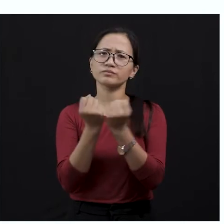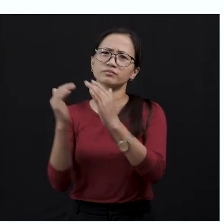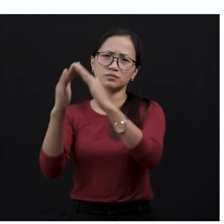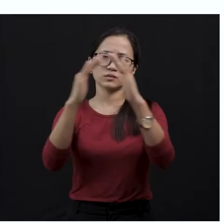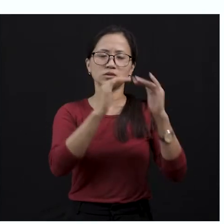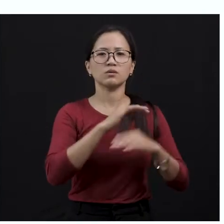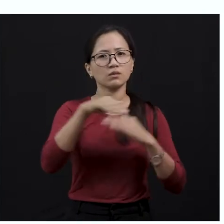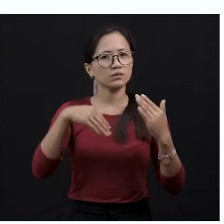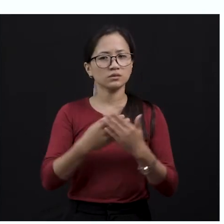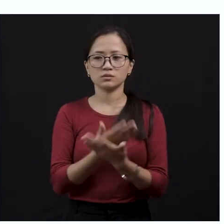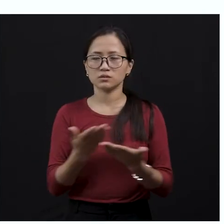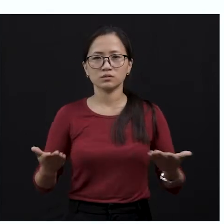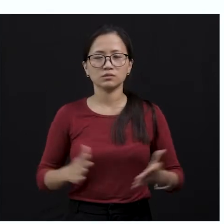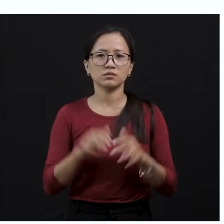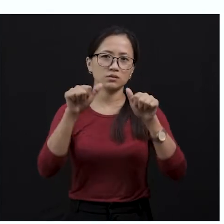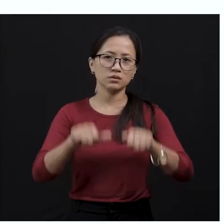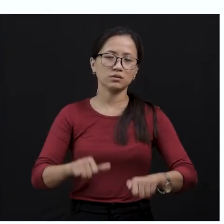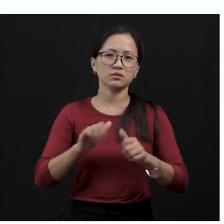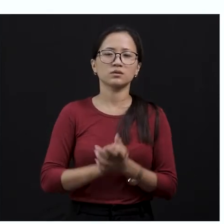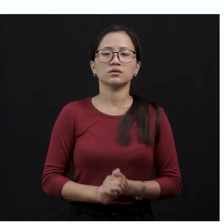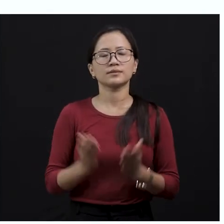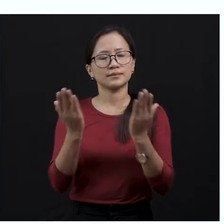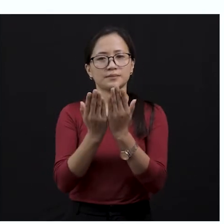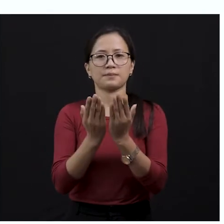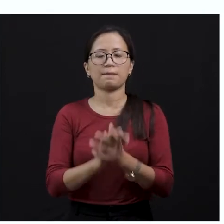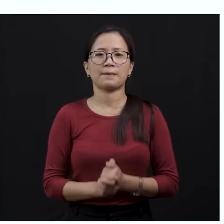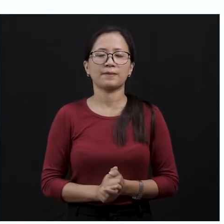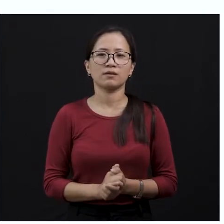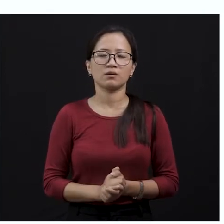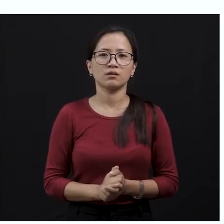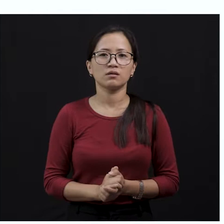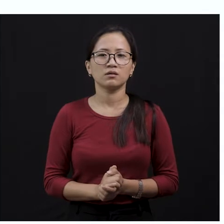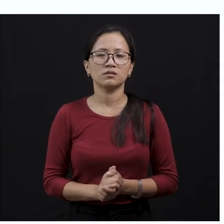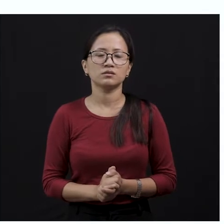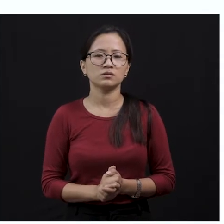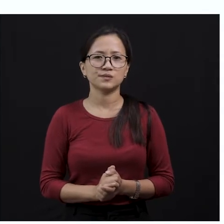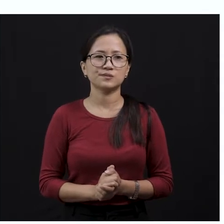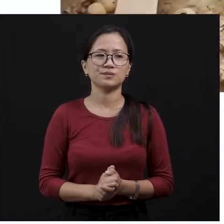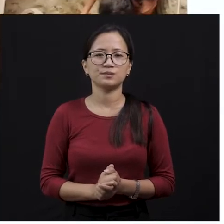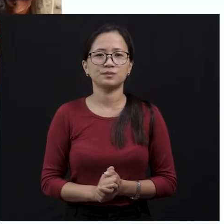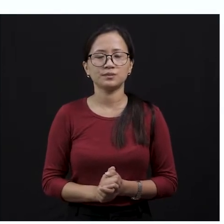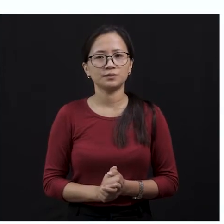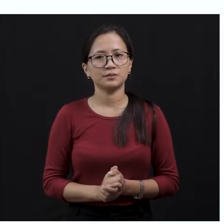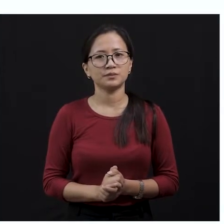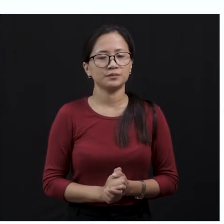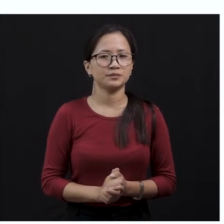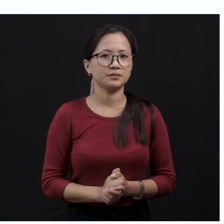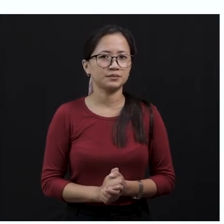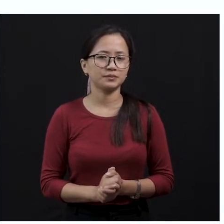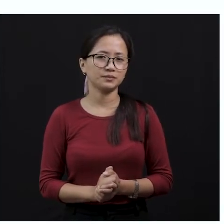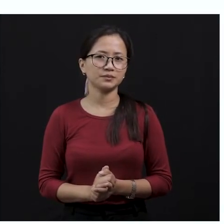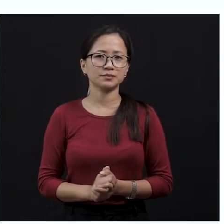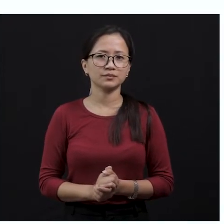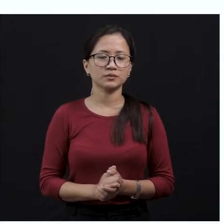towns, all these things we were able to study because of this archaeologist.